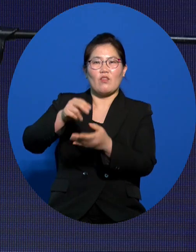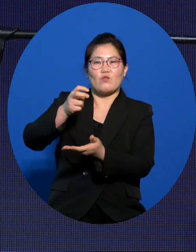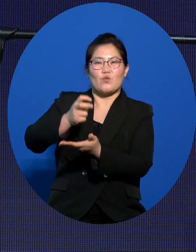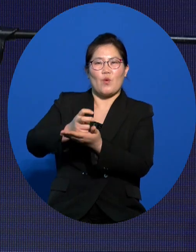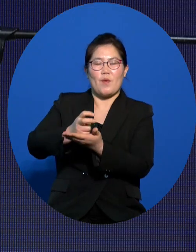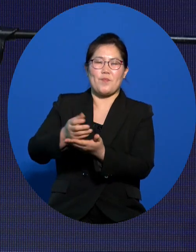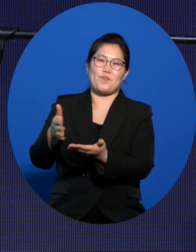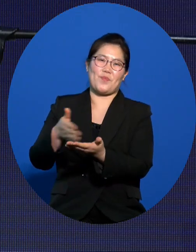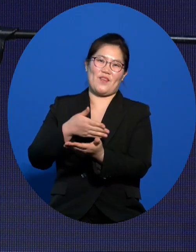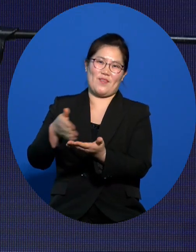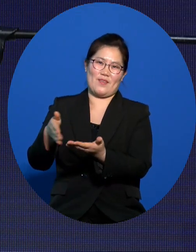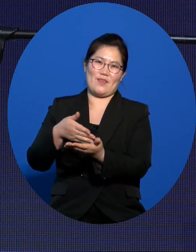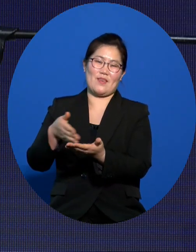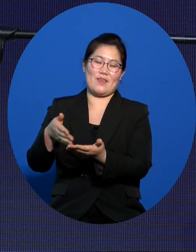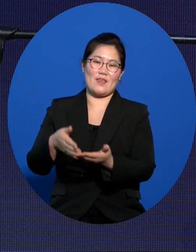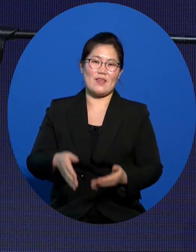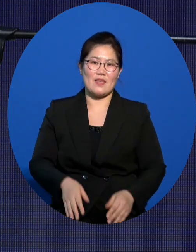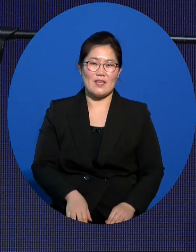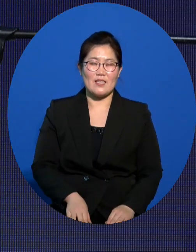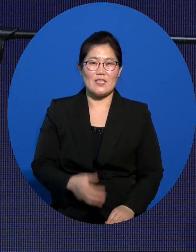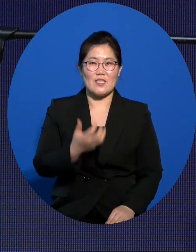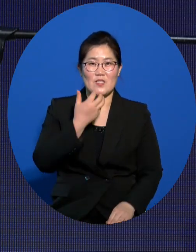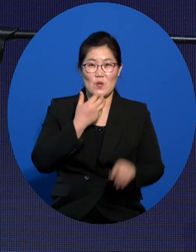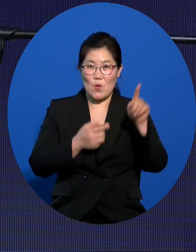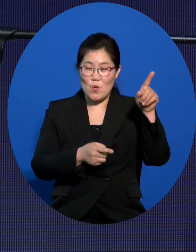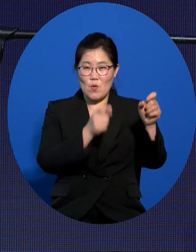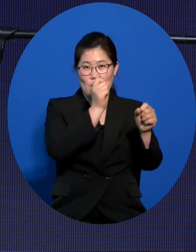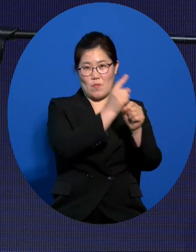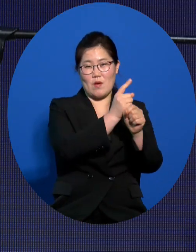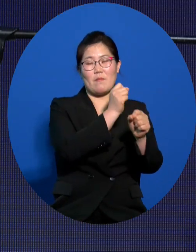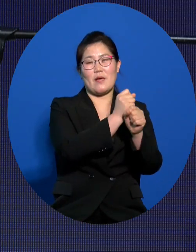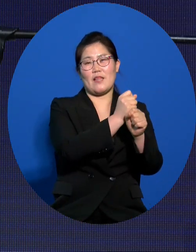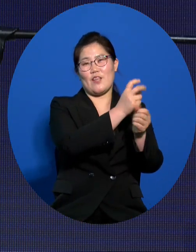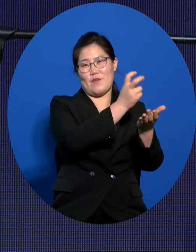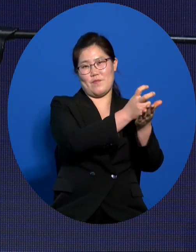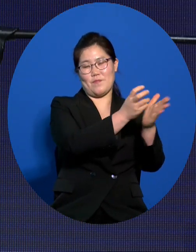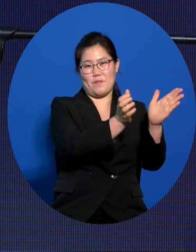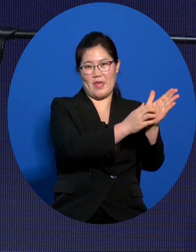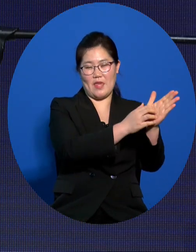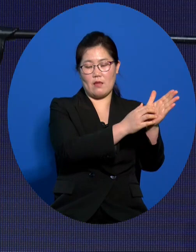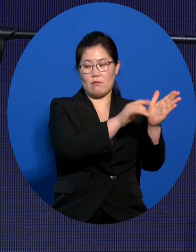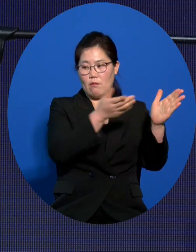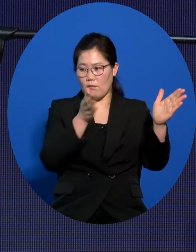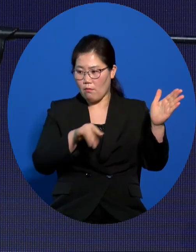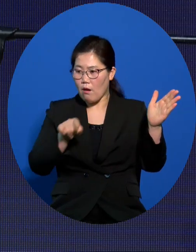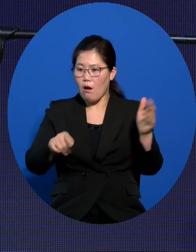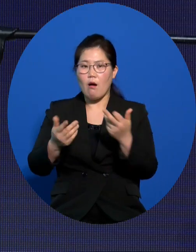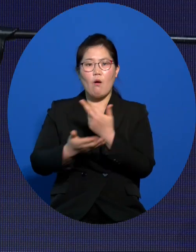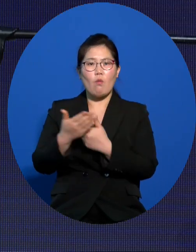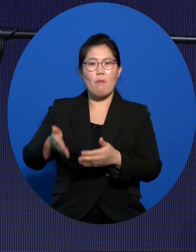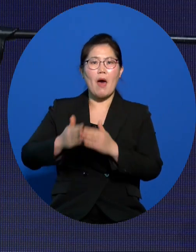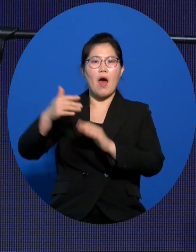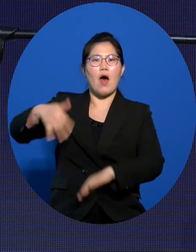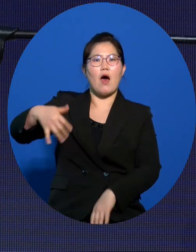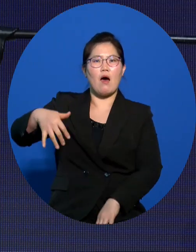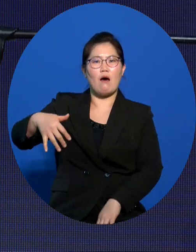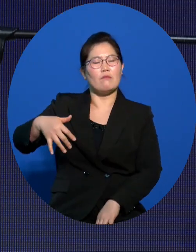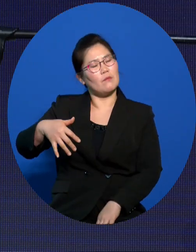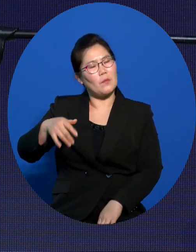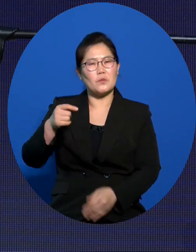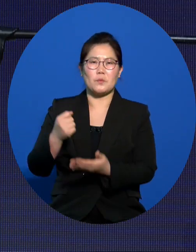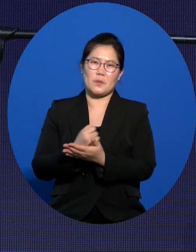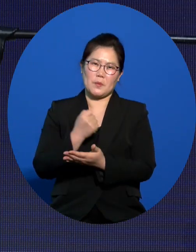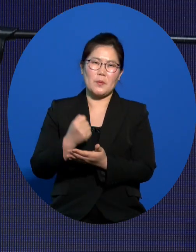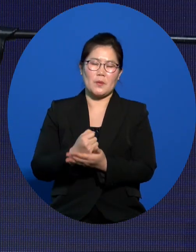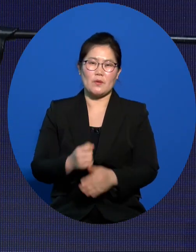refer to the Seoul Metropolitan Government Ordinance on the Mobility Support Center for the Disabled. So the Seoul Metropolitan Government has an ordinance